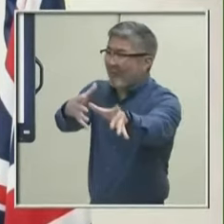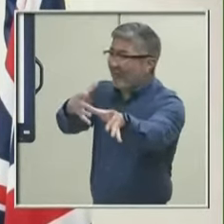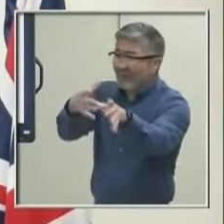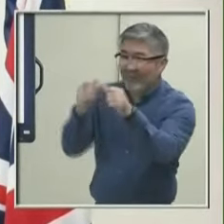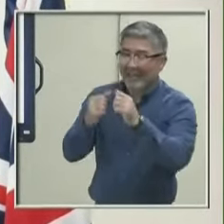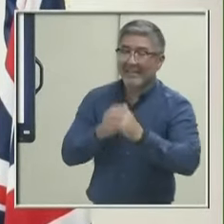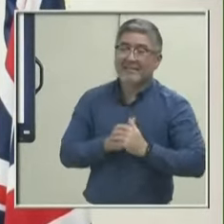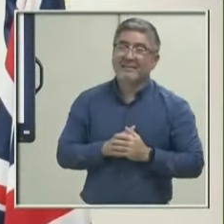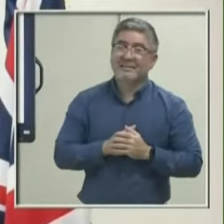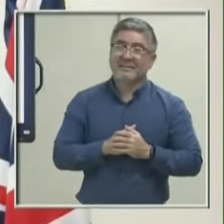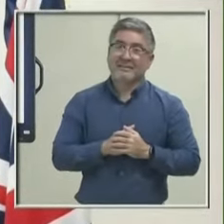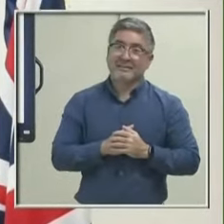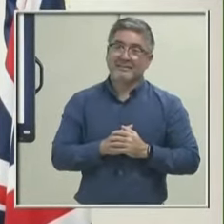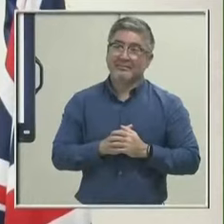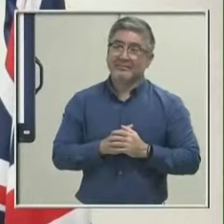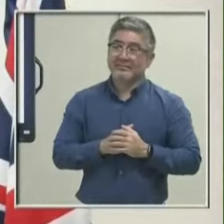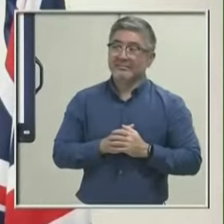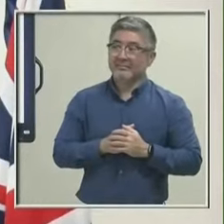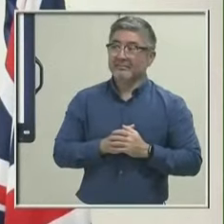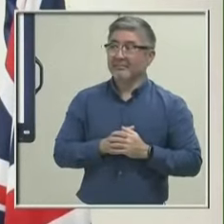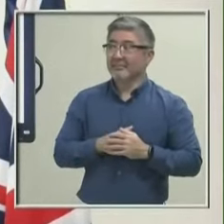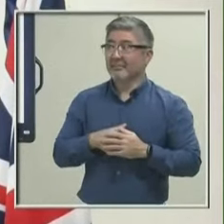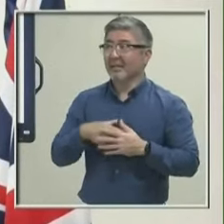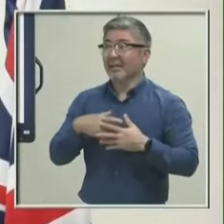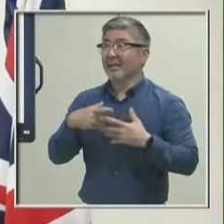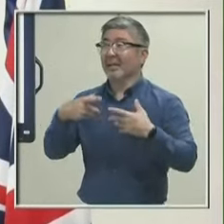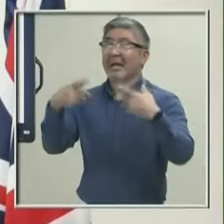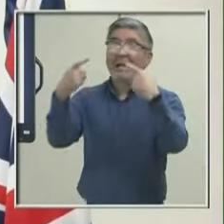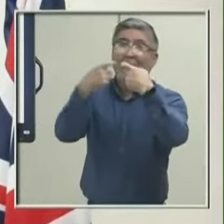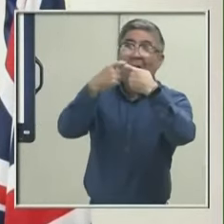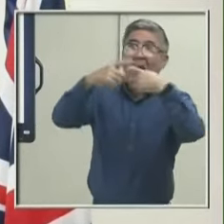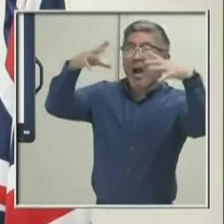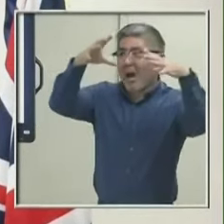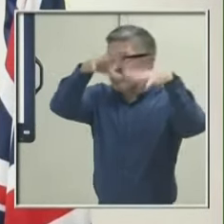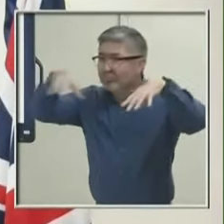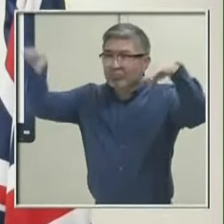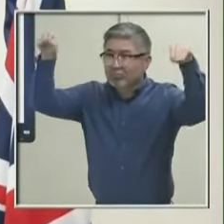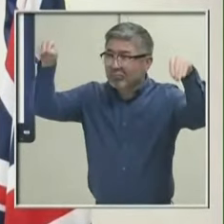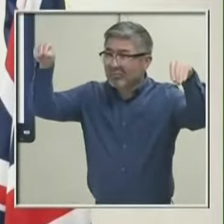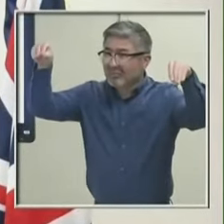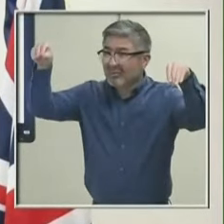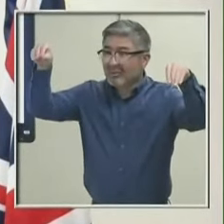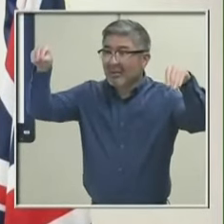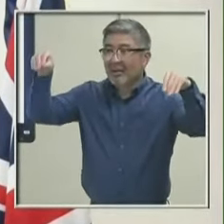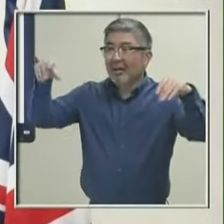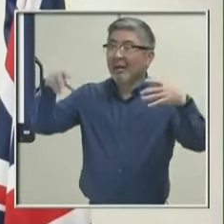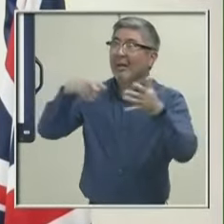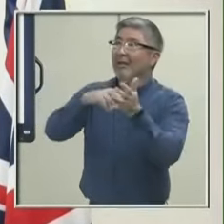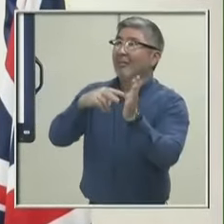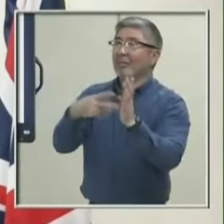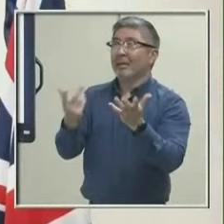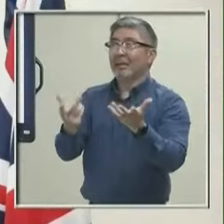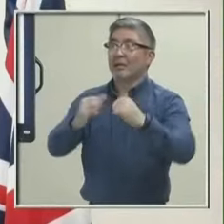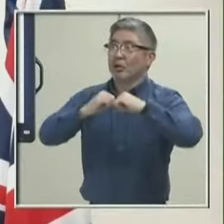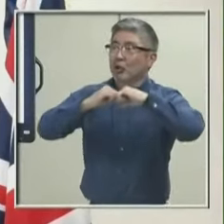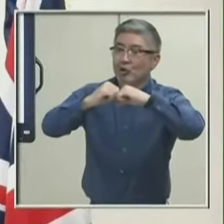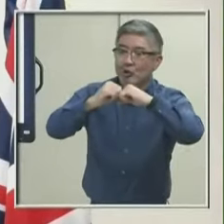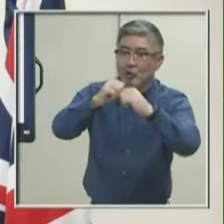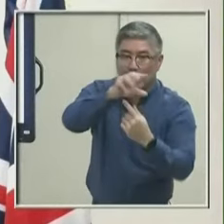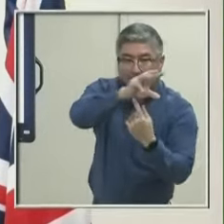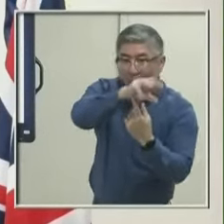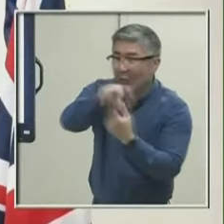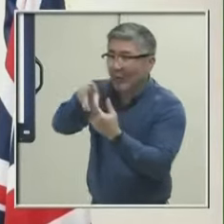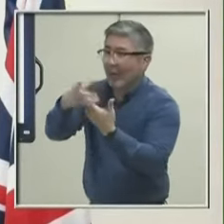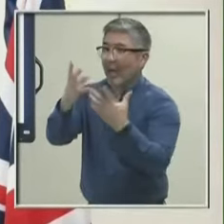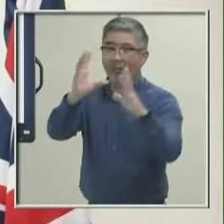even things like the fact that the power was out to much of the area meant that things like security camera footage